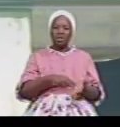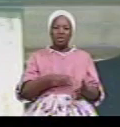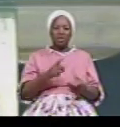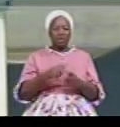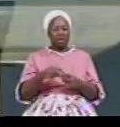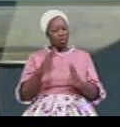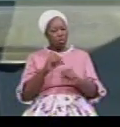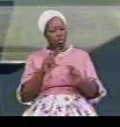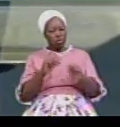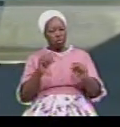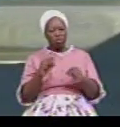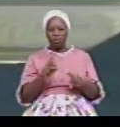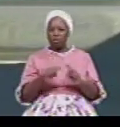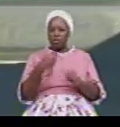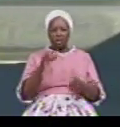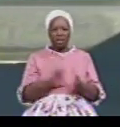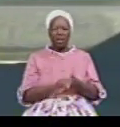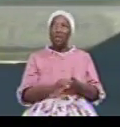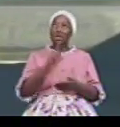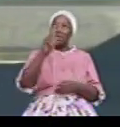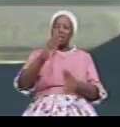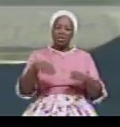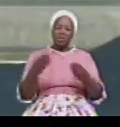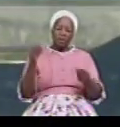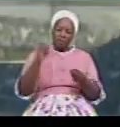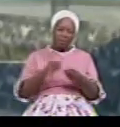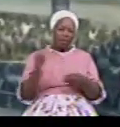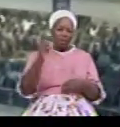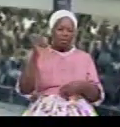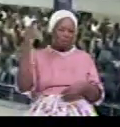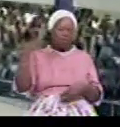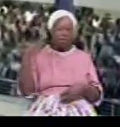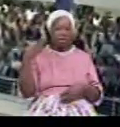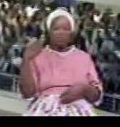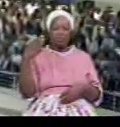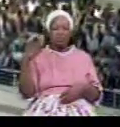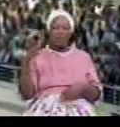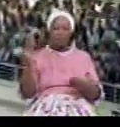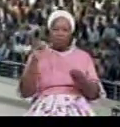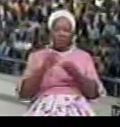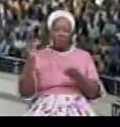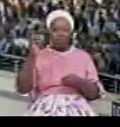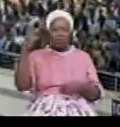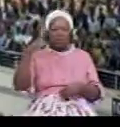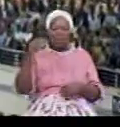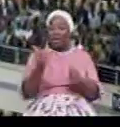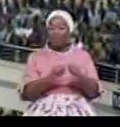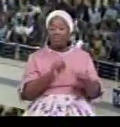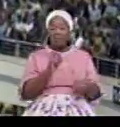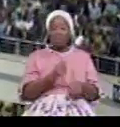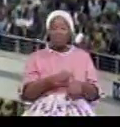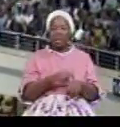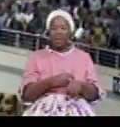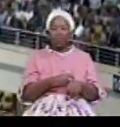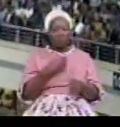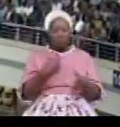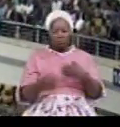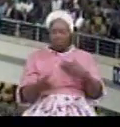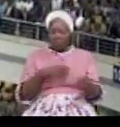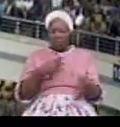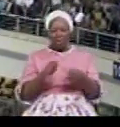that. He gives more grace. More grace. Every time, whatever the